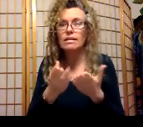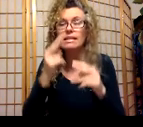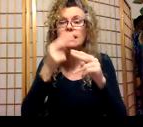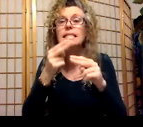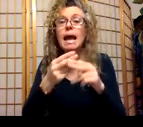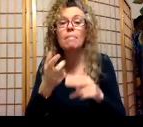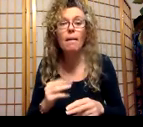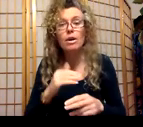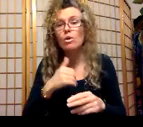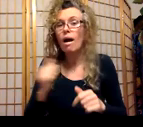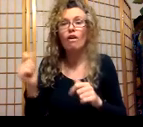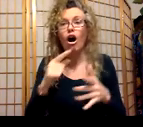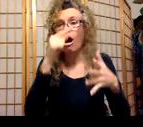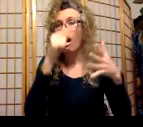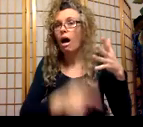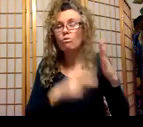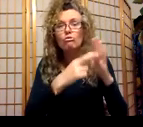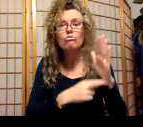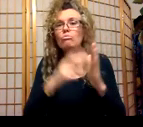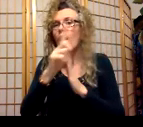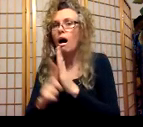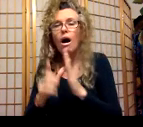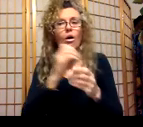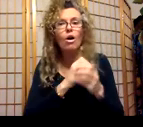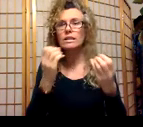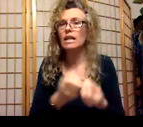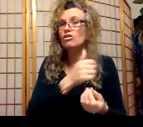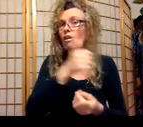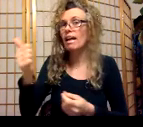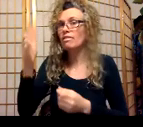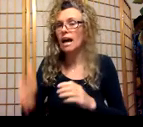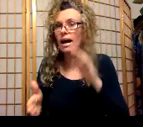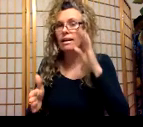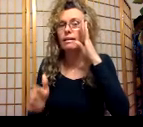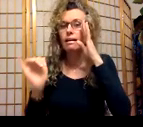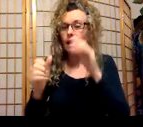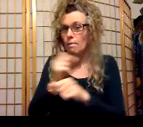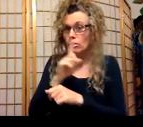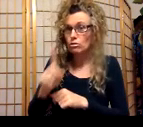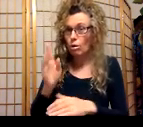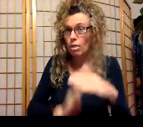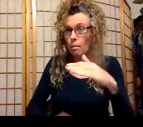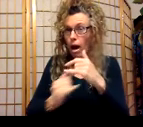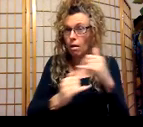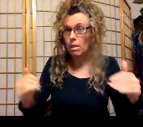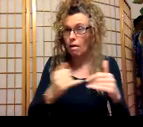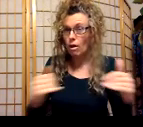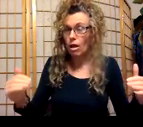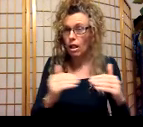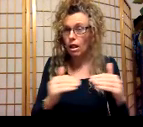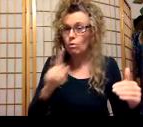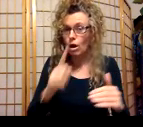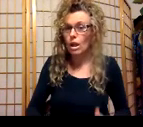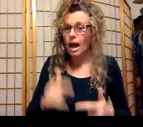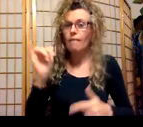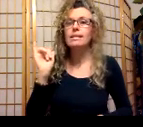them. You have all these rules and laws and organizations on the other side that ensure the bottom layer, real life,